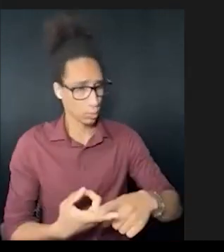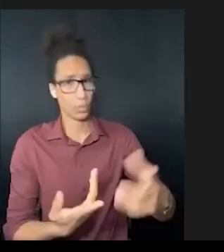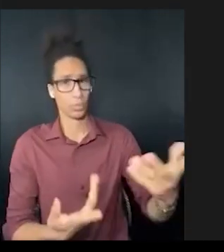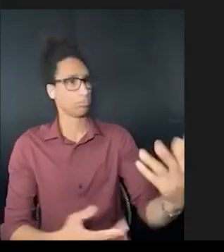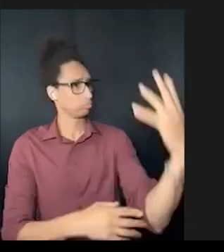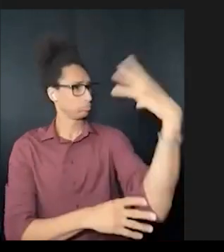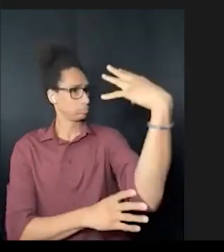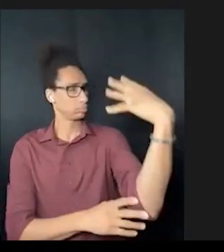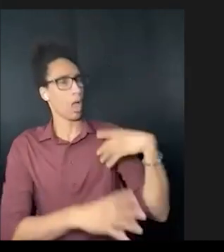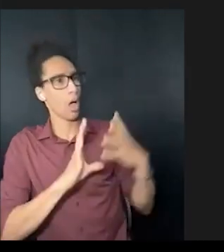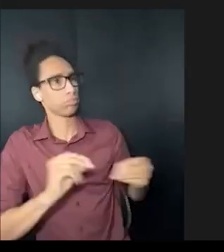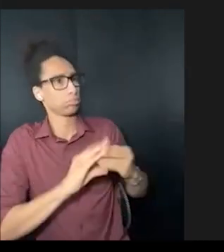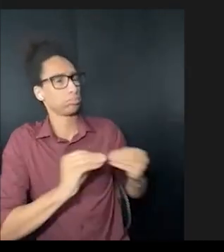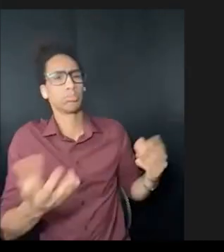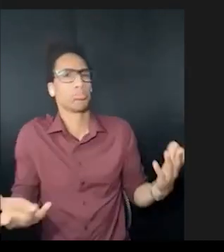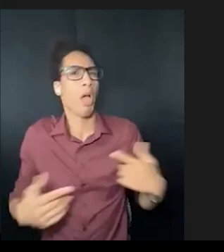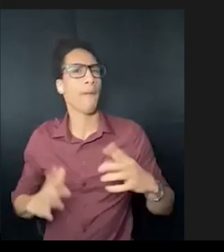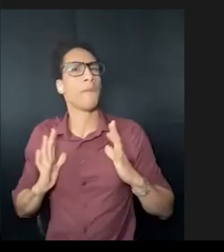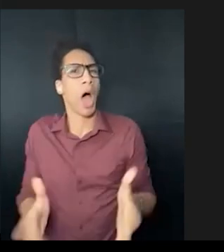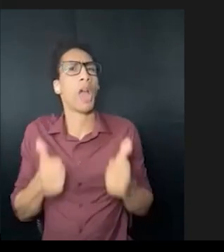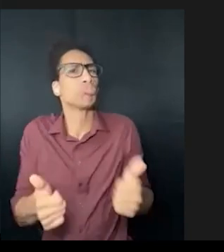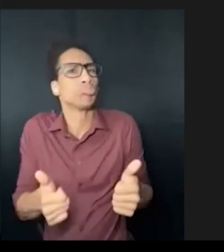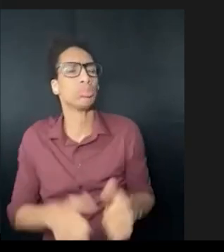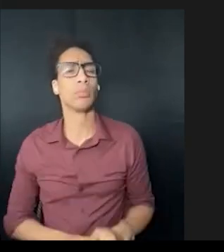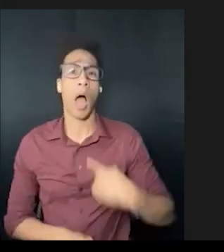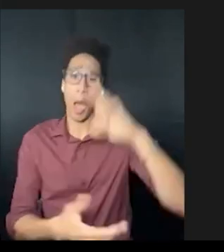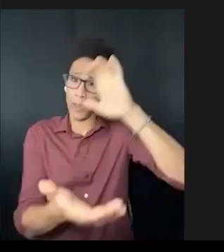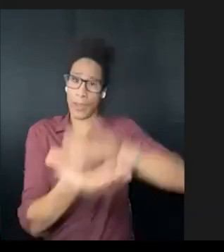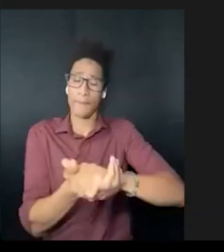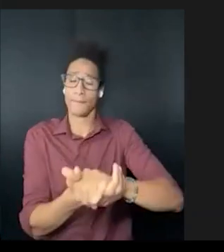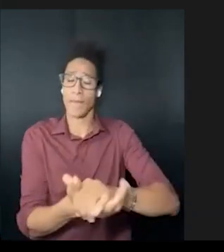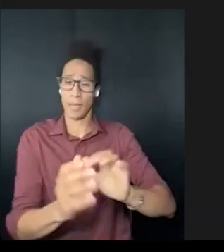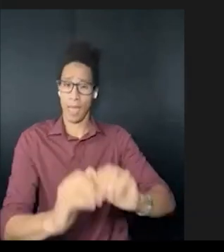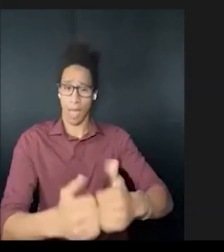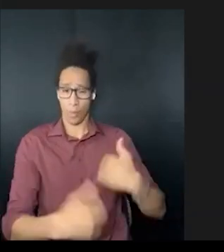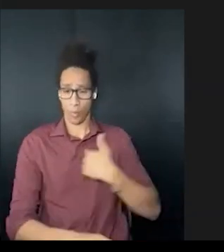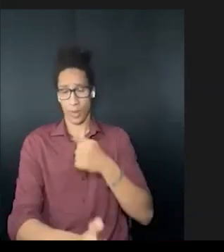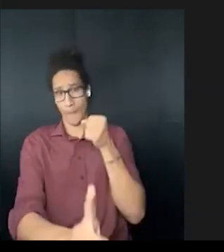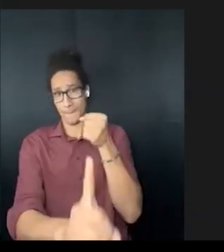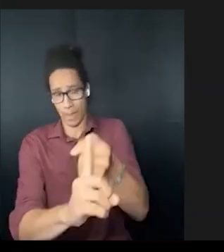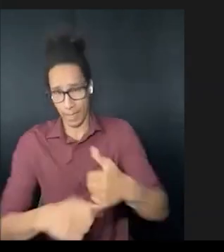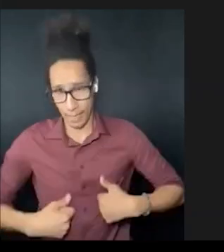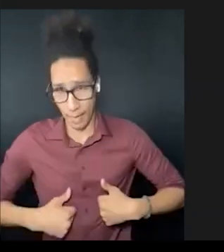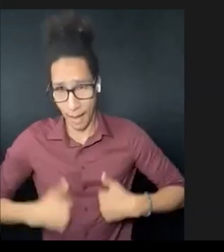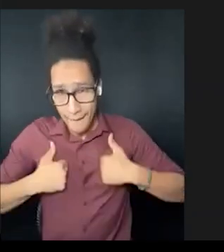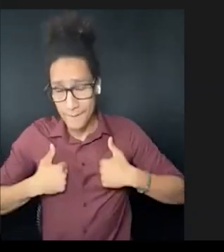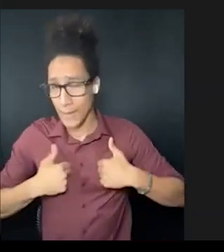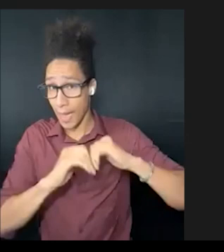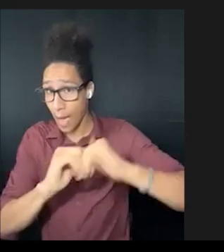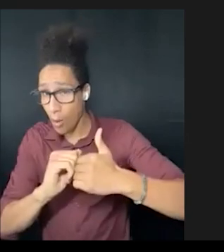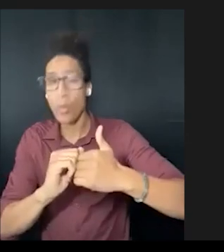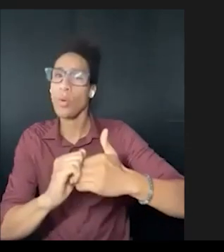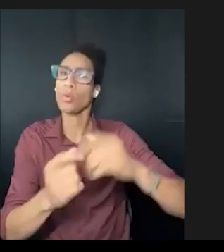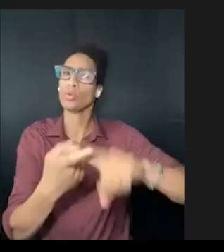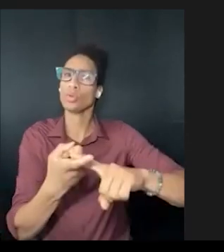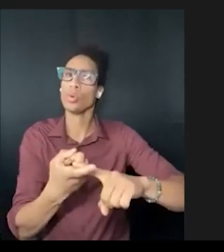I believe that the way you impact lives is to talk about your experience.